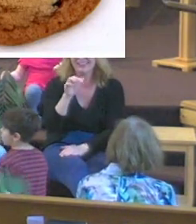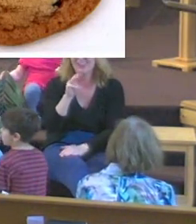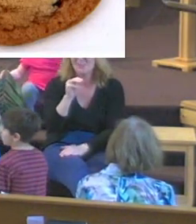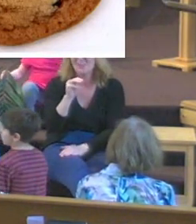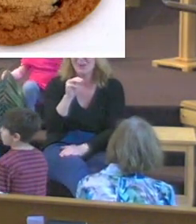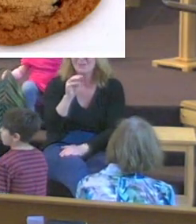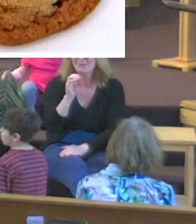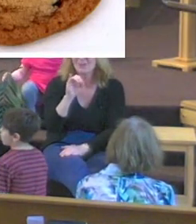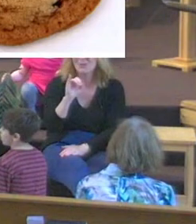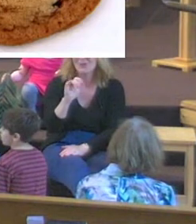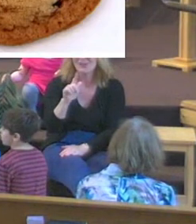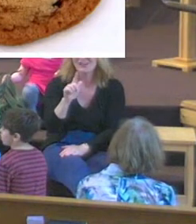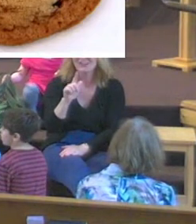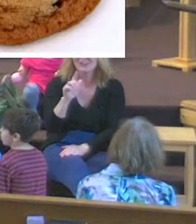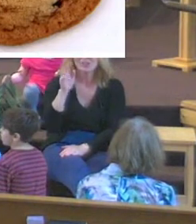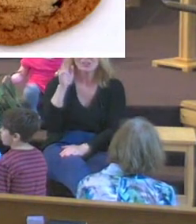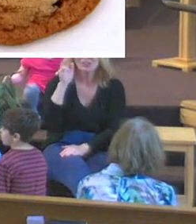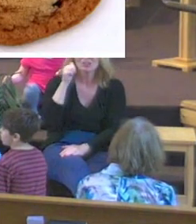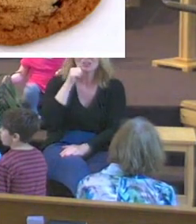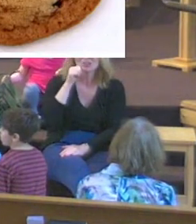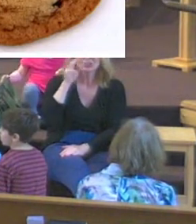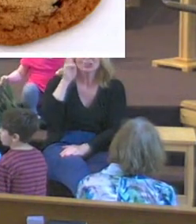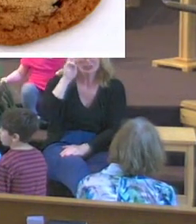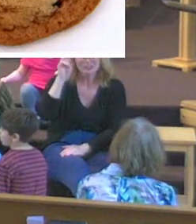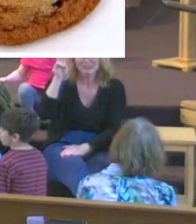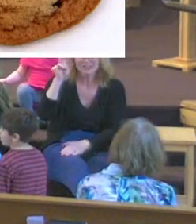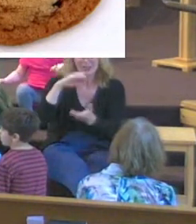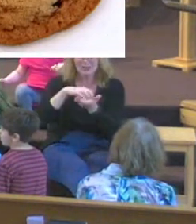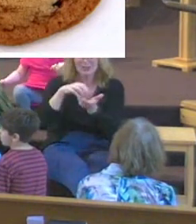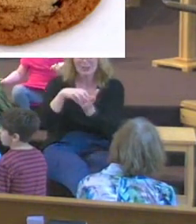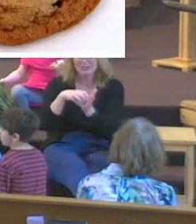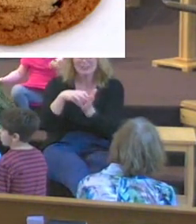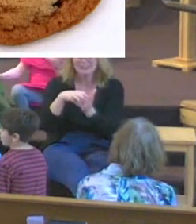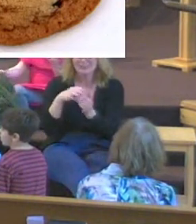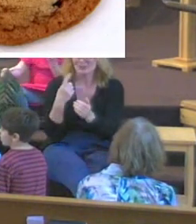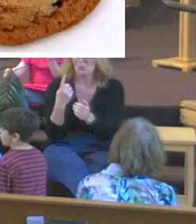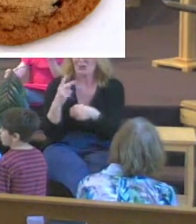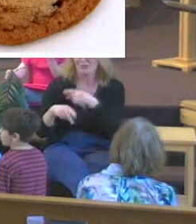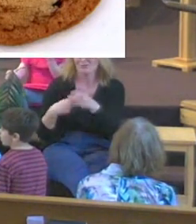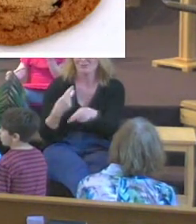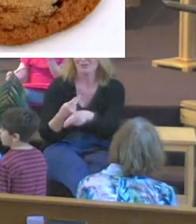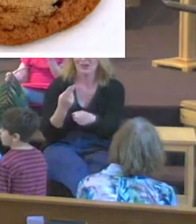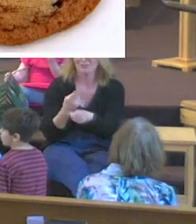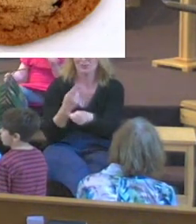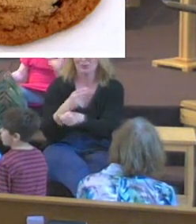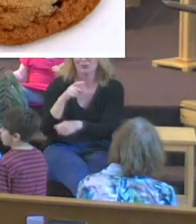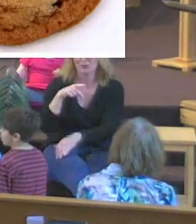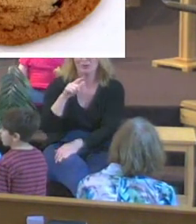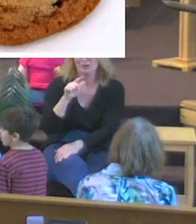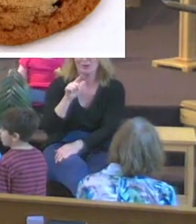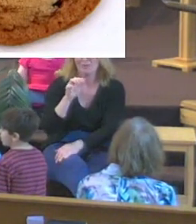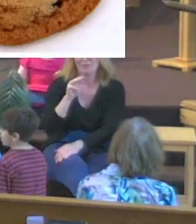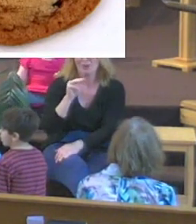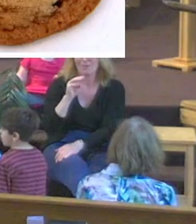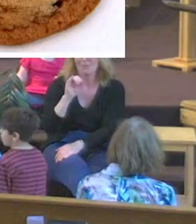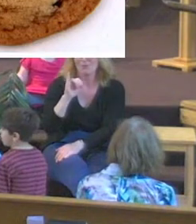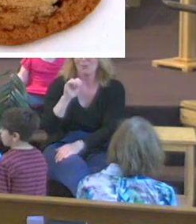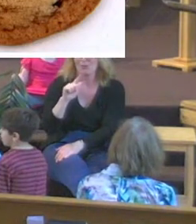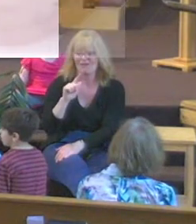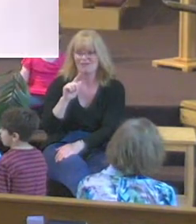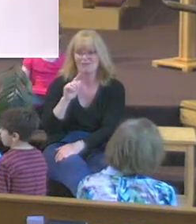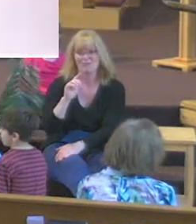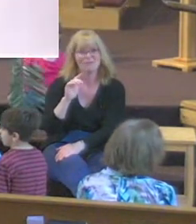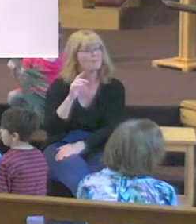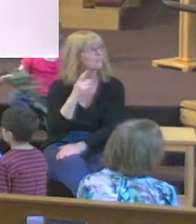cookies, tagalongs, and one other have palm oil in them? What? No wonder the price has gone up. The